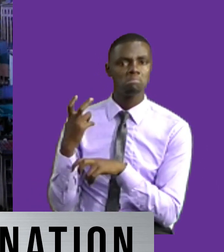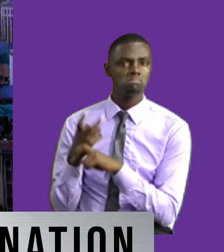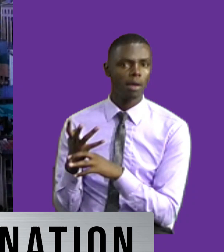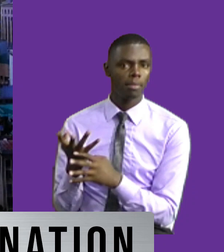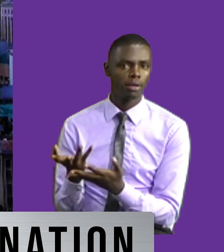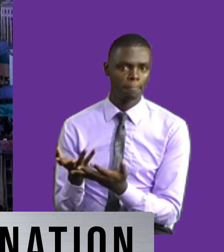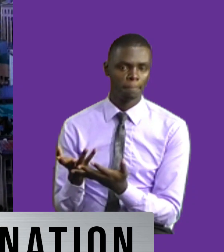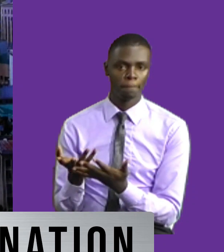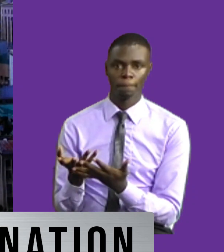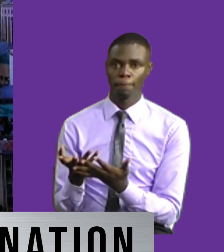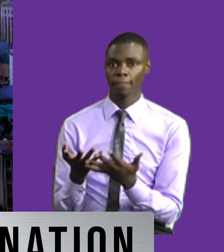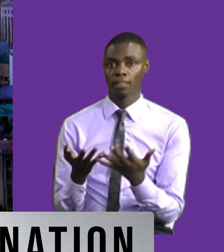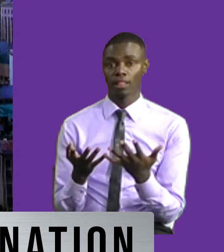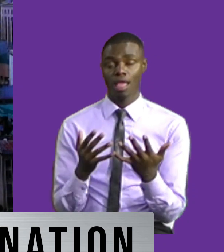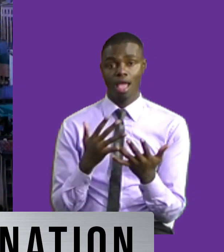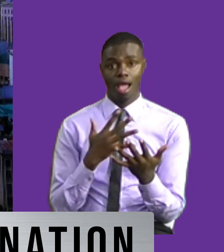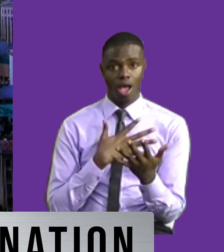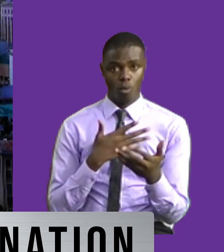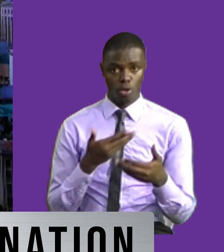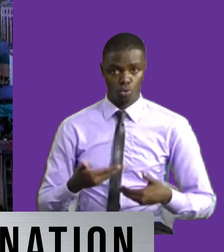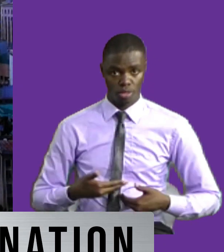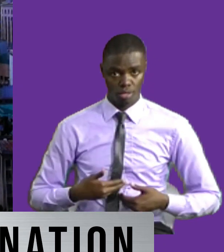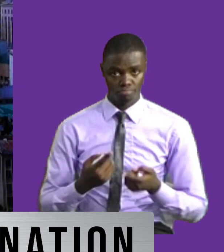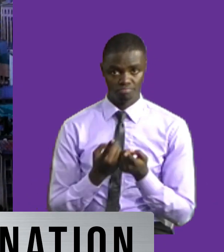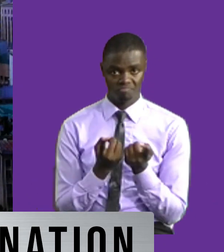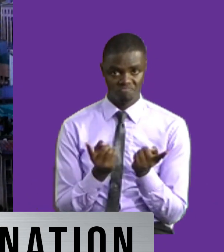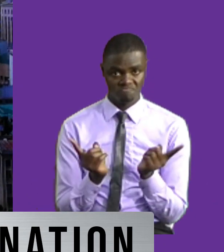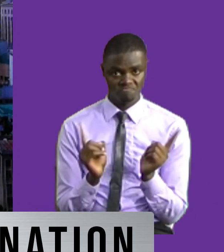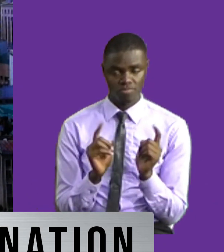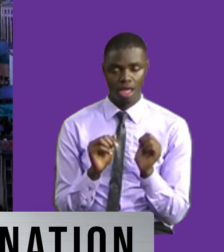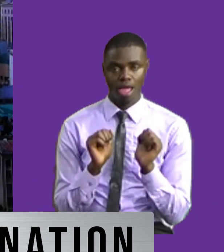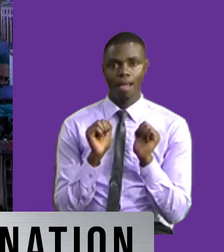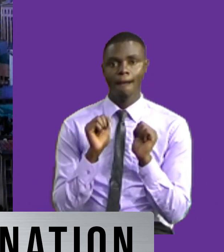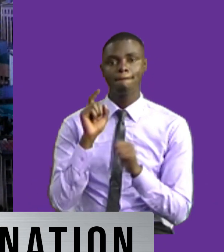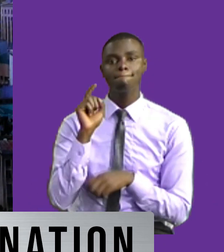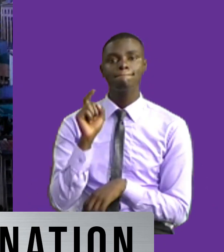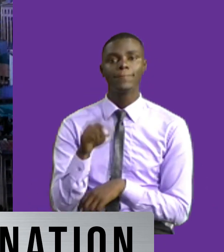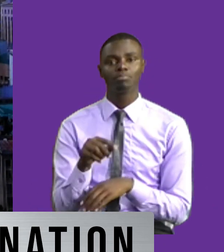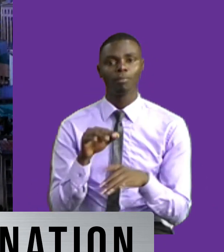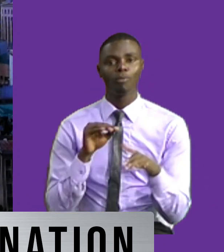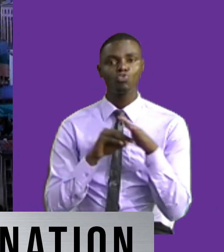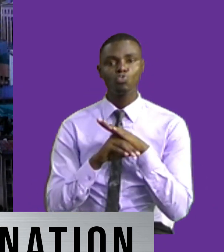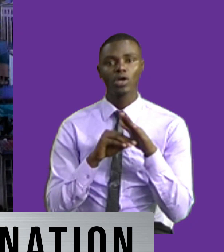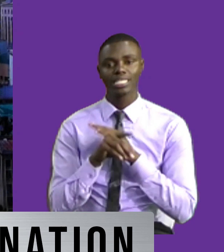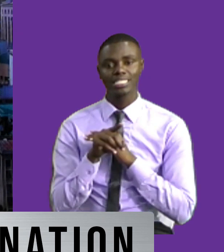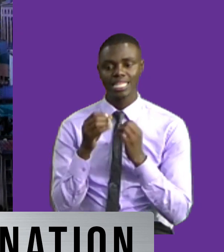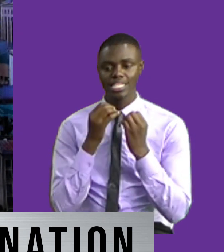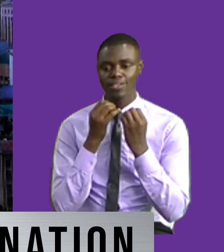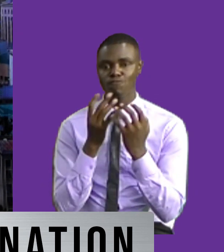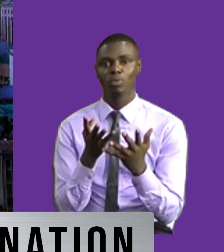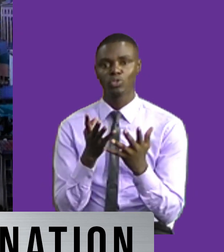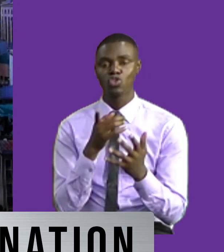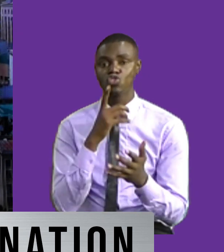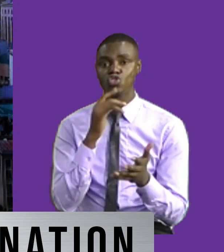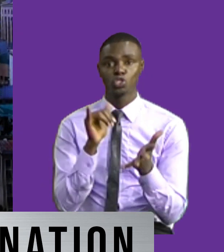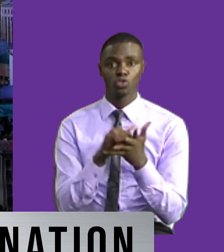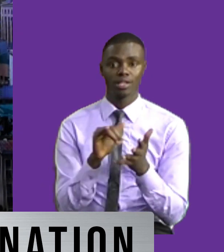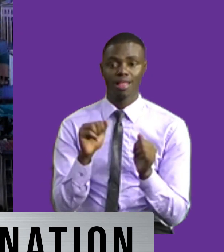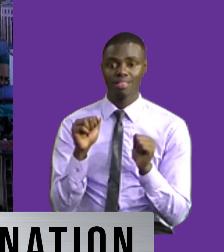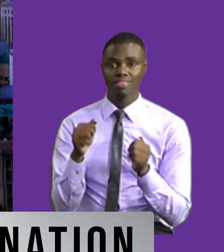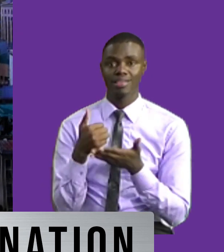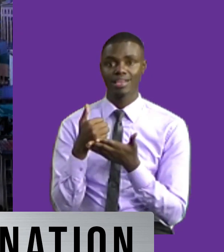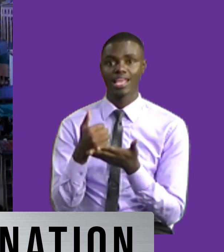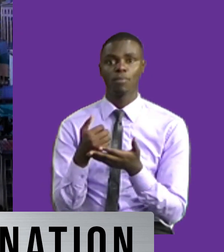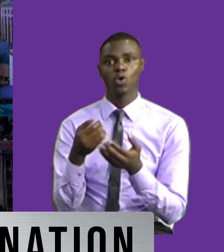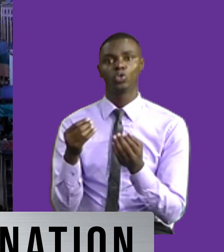sure. This our young people should be able to access this information so that they can help